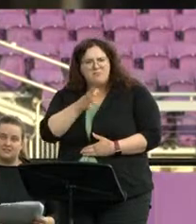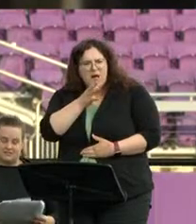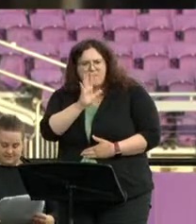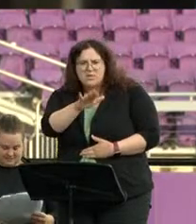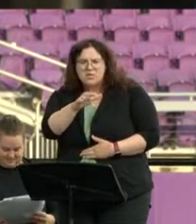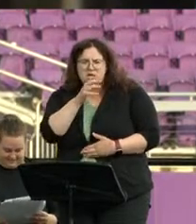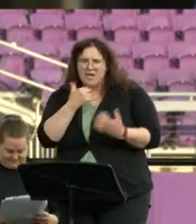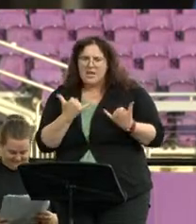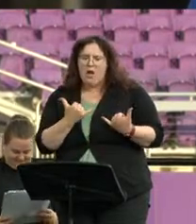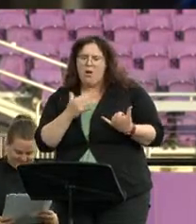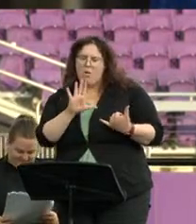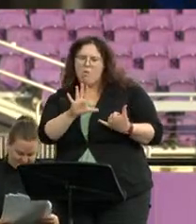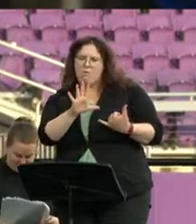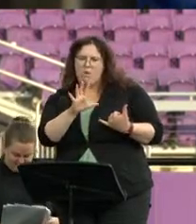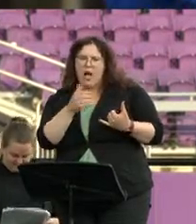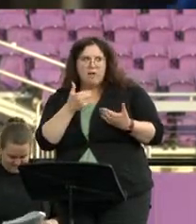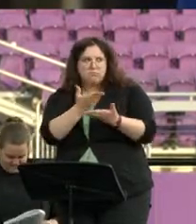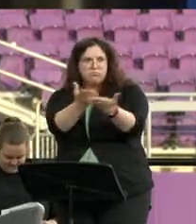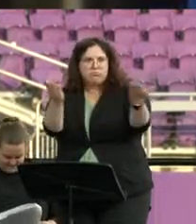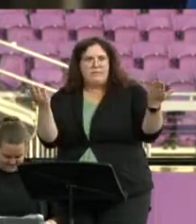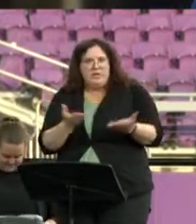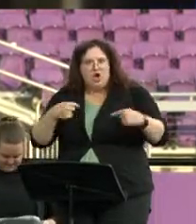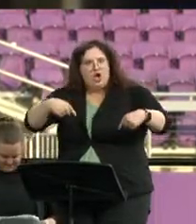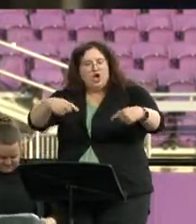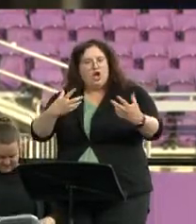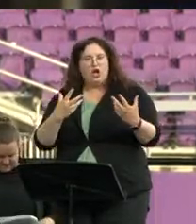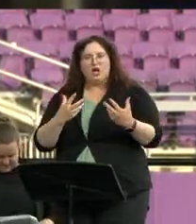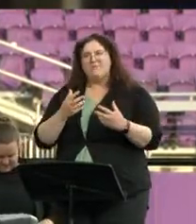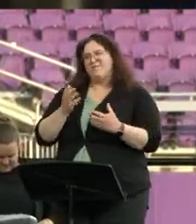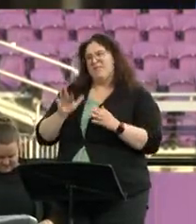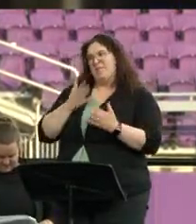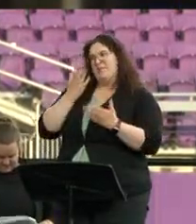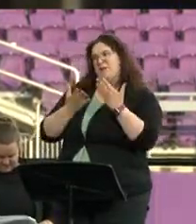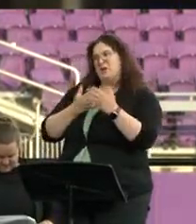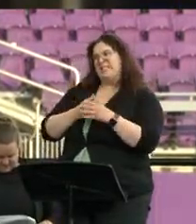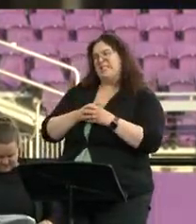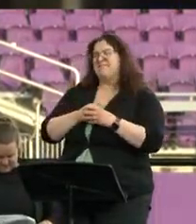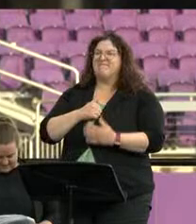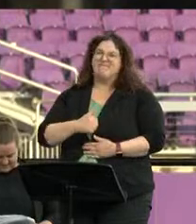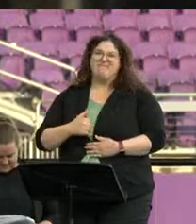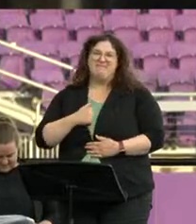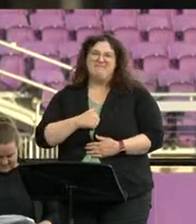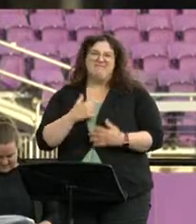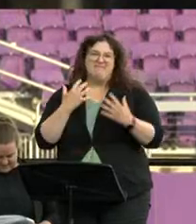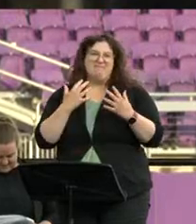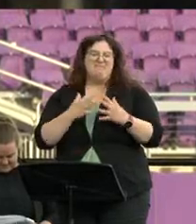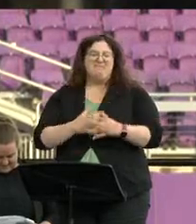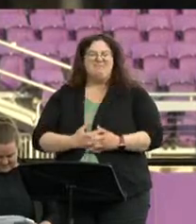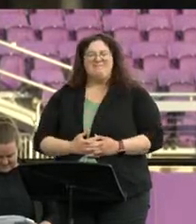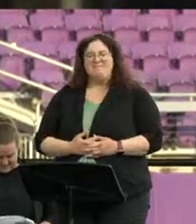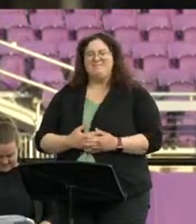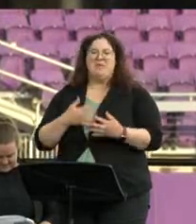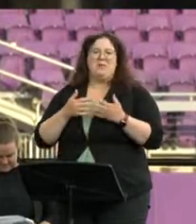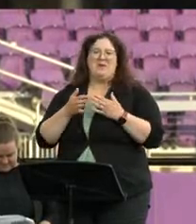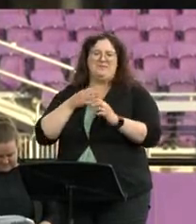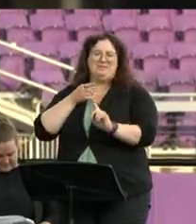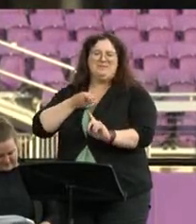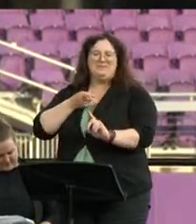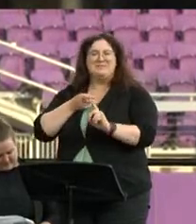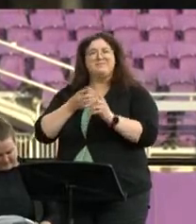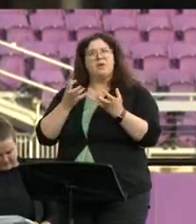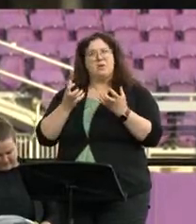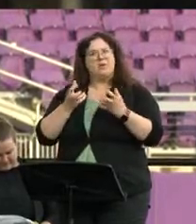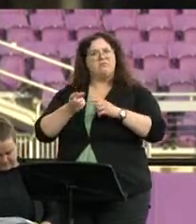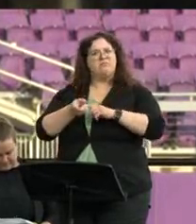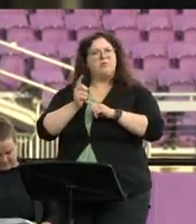Mom, not right now. I'm emceeing. That was embarrassing. I'm so sorry. Anyways, can we take a